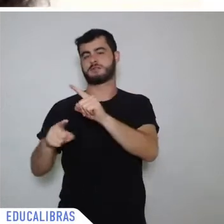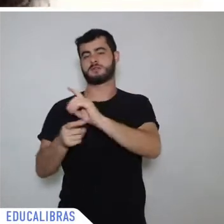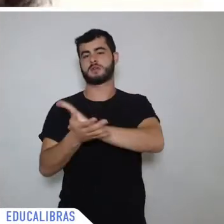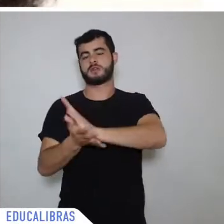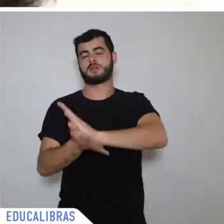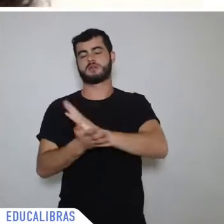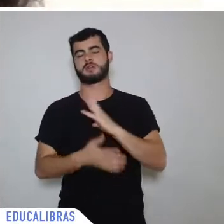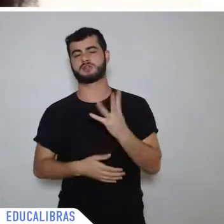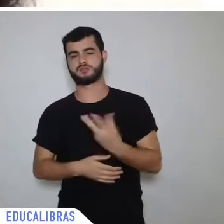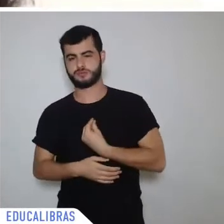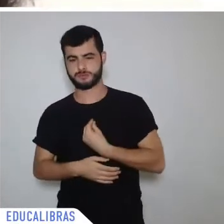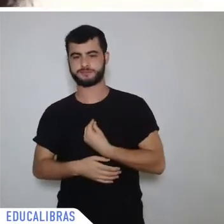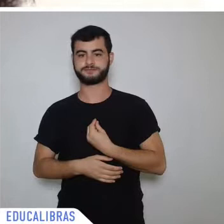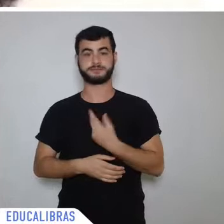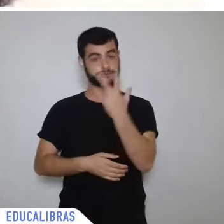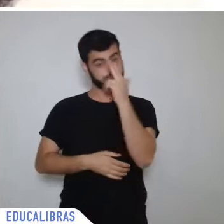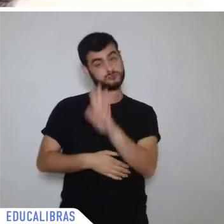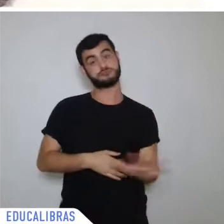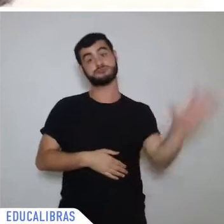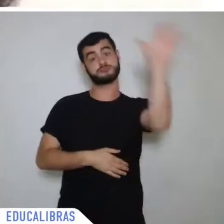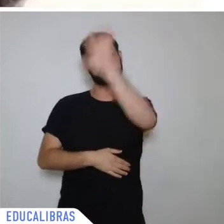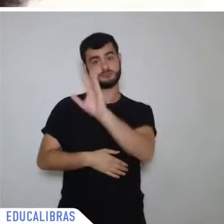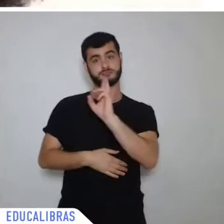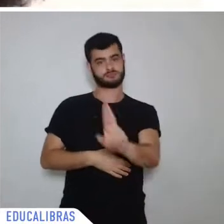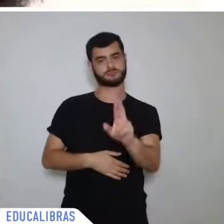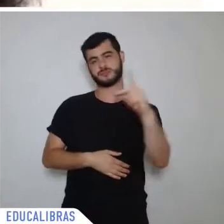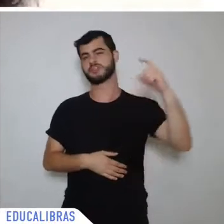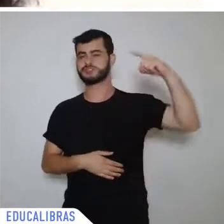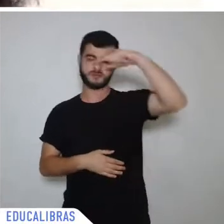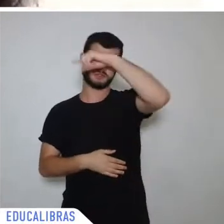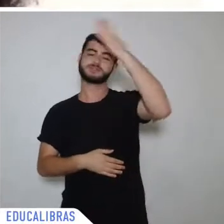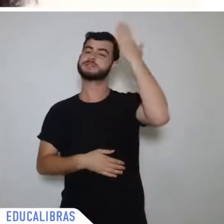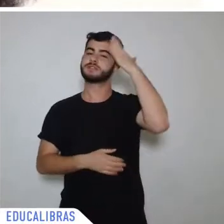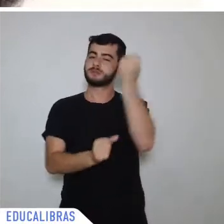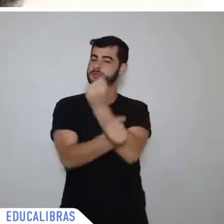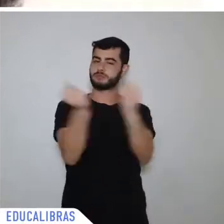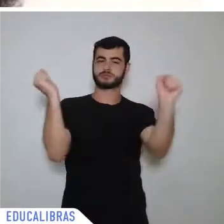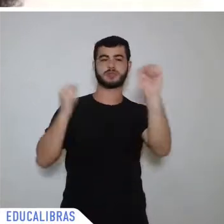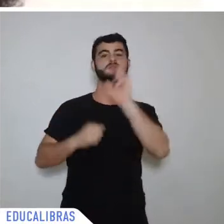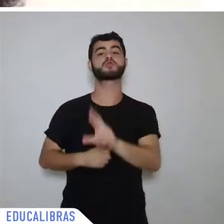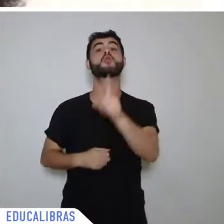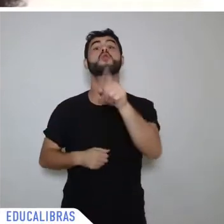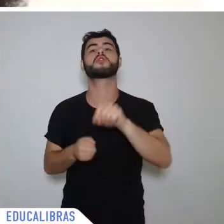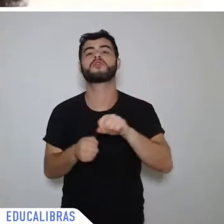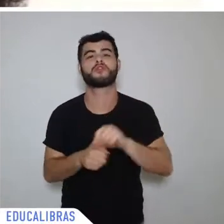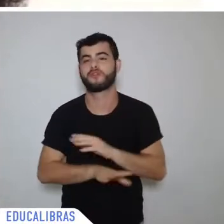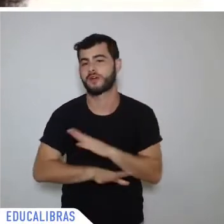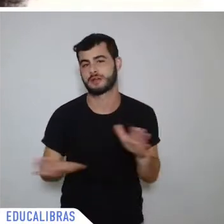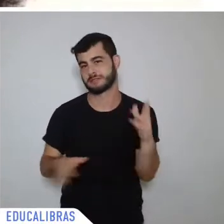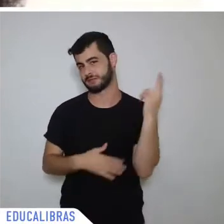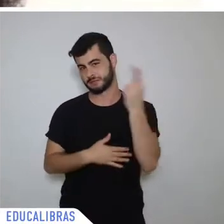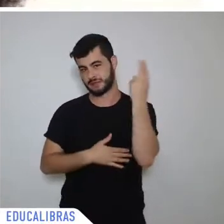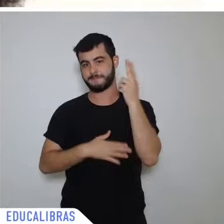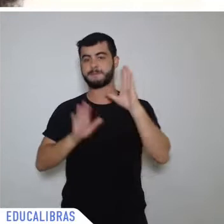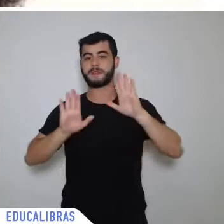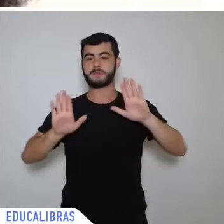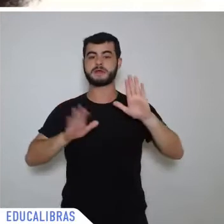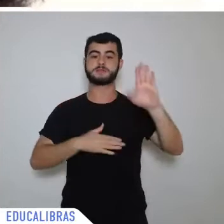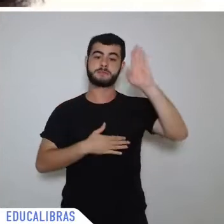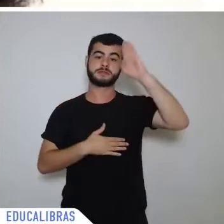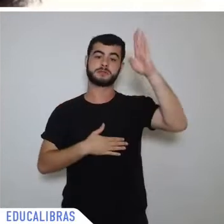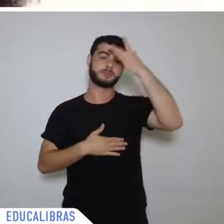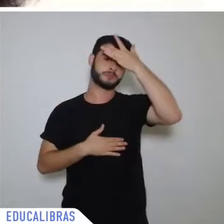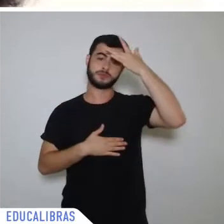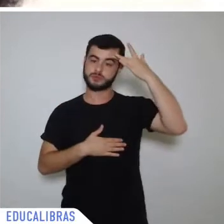is fought against at all levels of society. I think it's a broad answer, but I think this is, it's hard to say what to